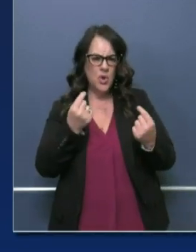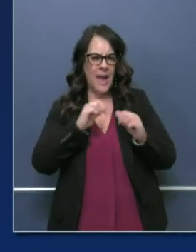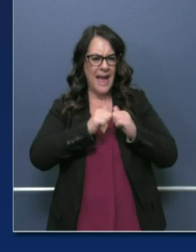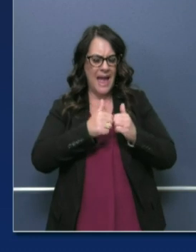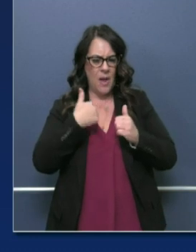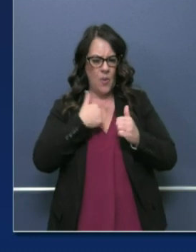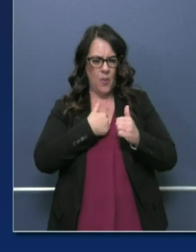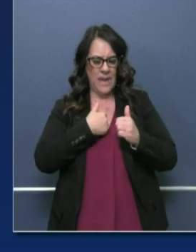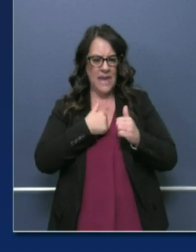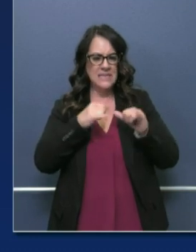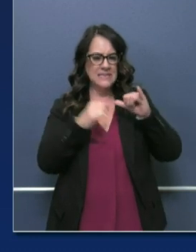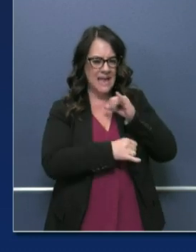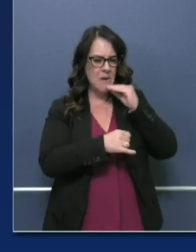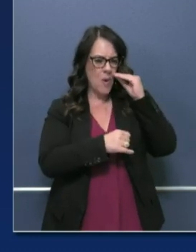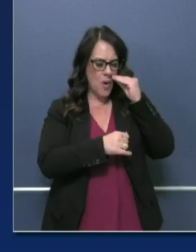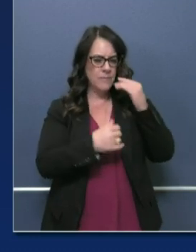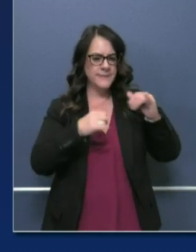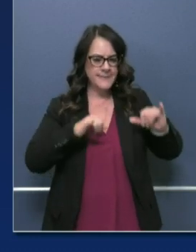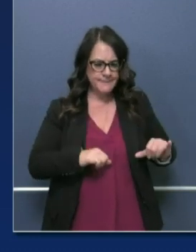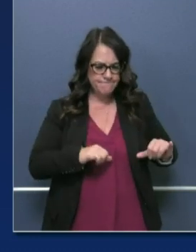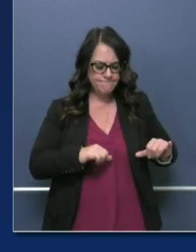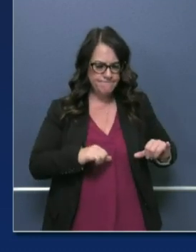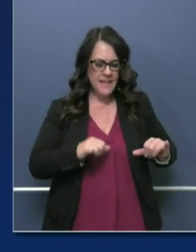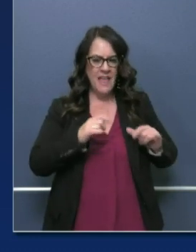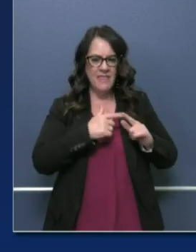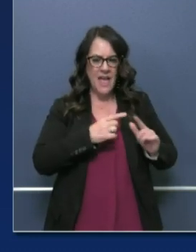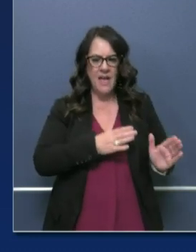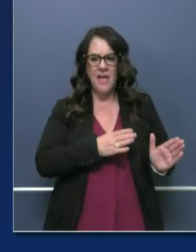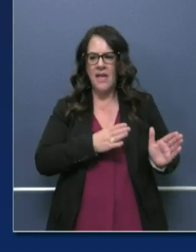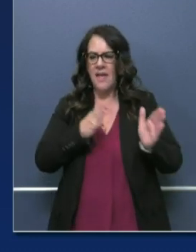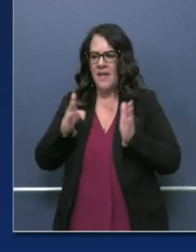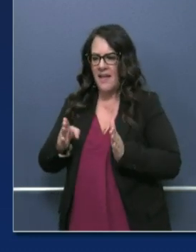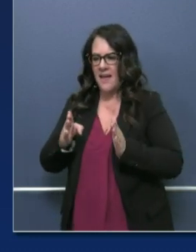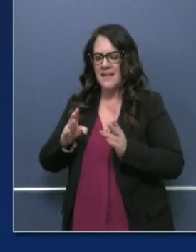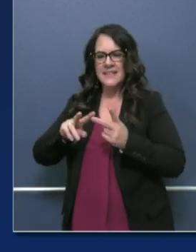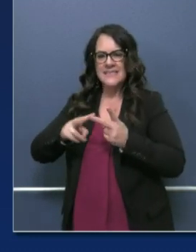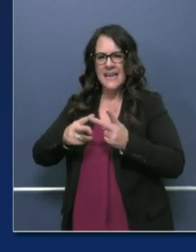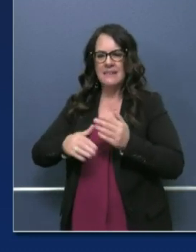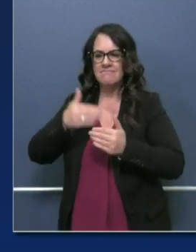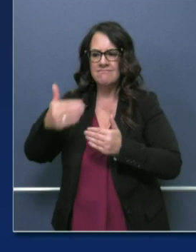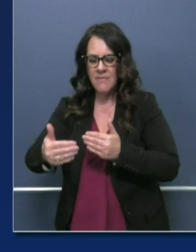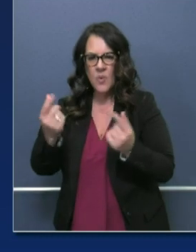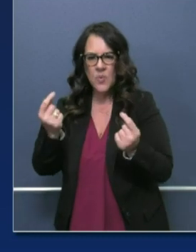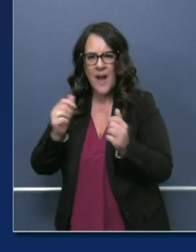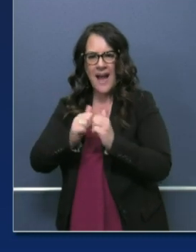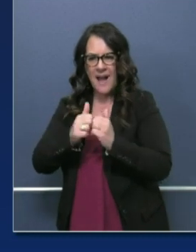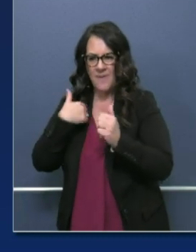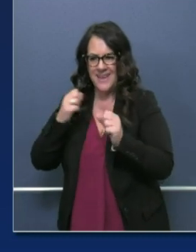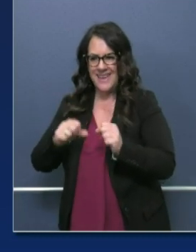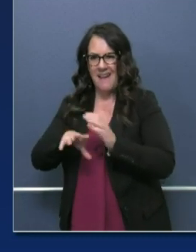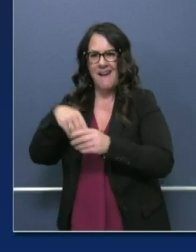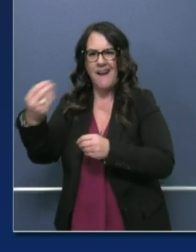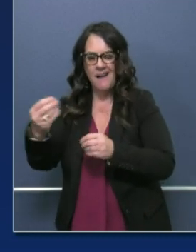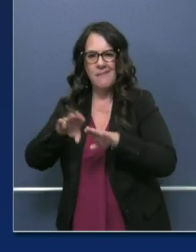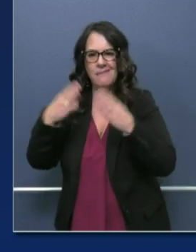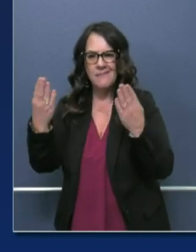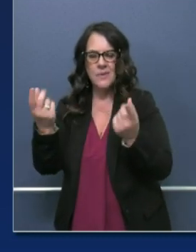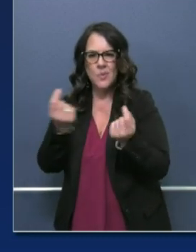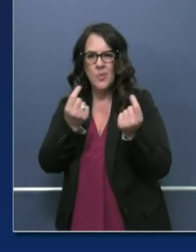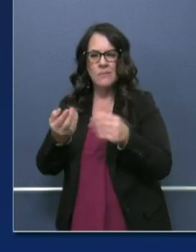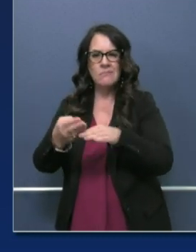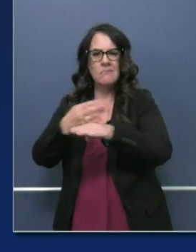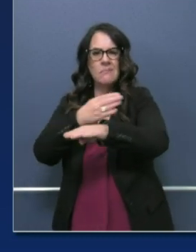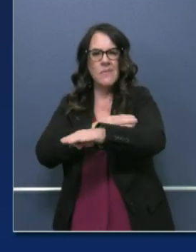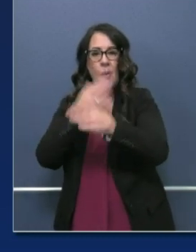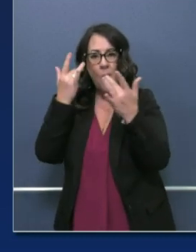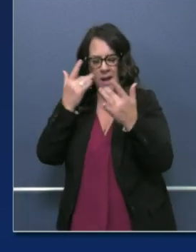those key areas, and we've mentioned them before, I'm going to mention again and talk to you a little bit about how the progress is in each of them that brings us to this point where we can